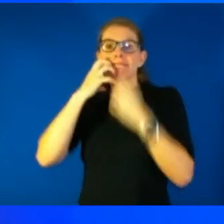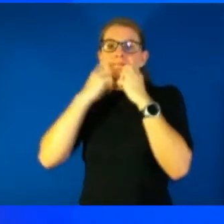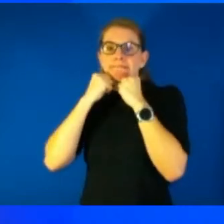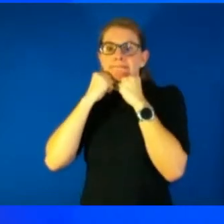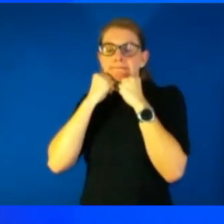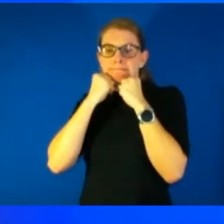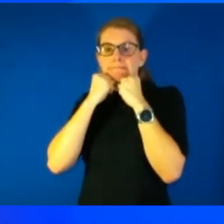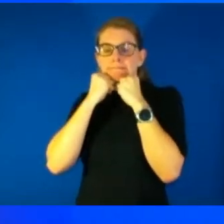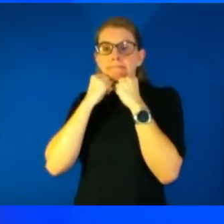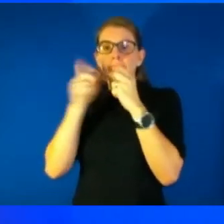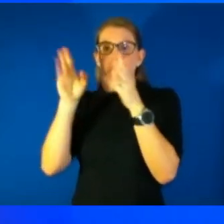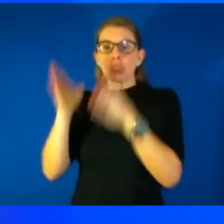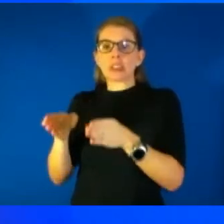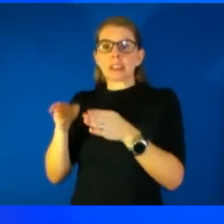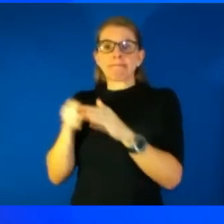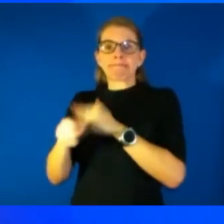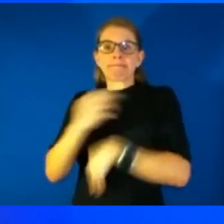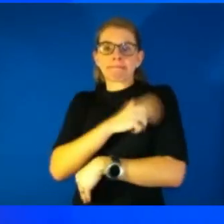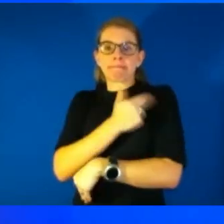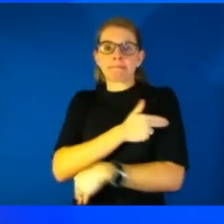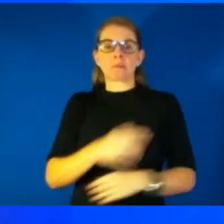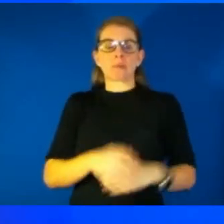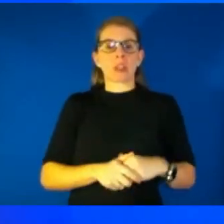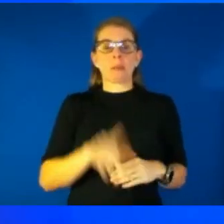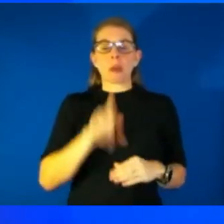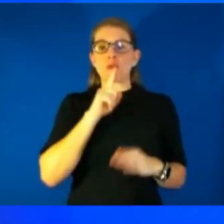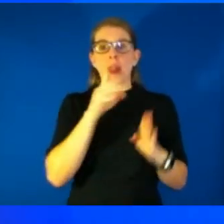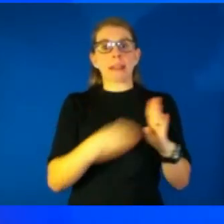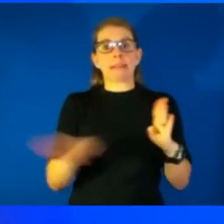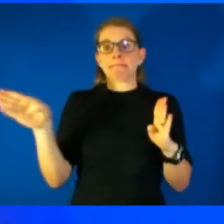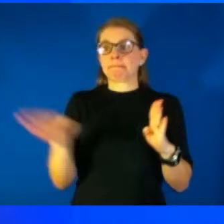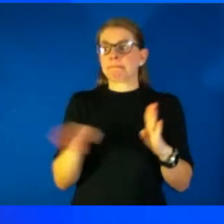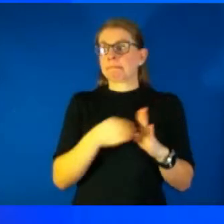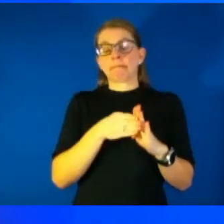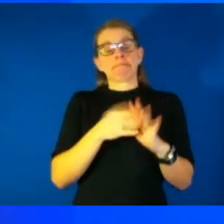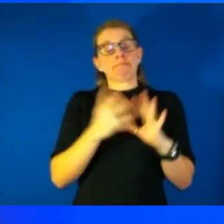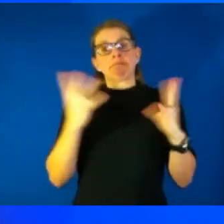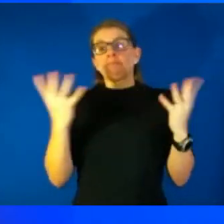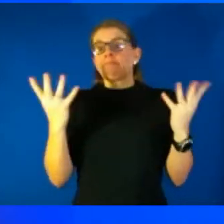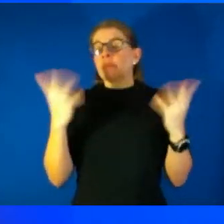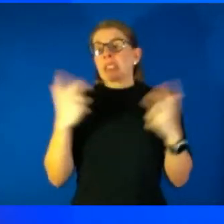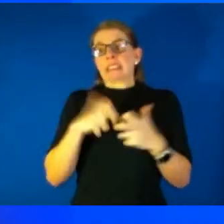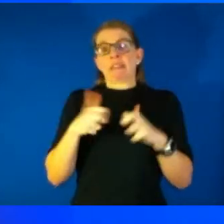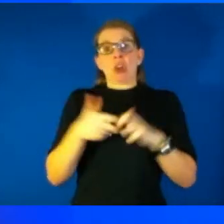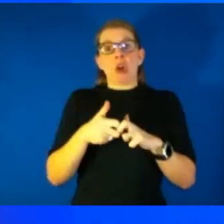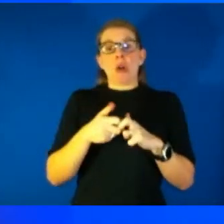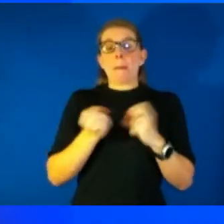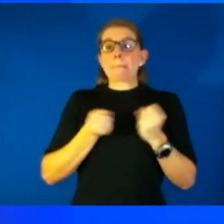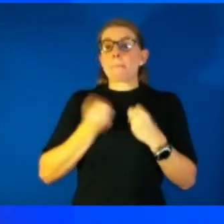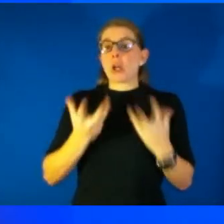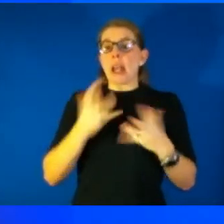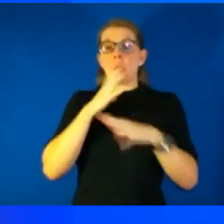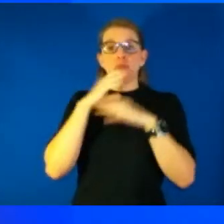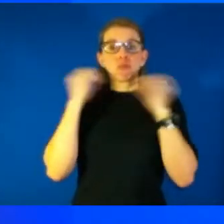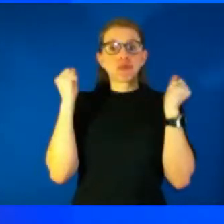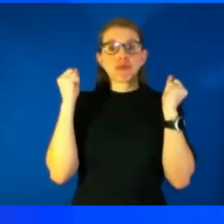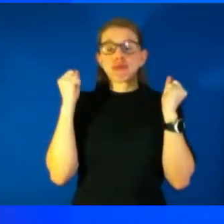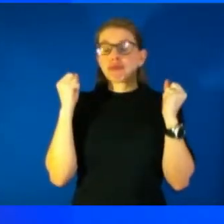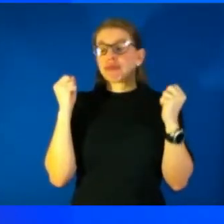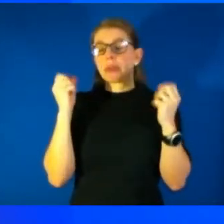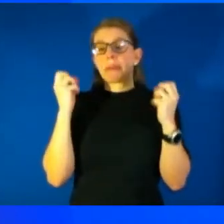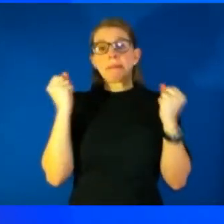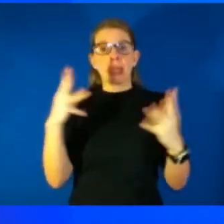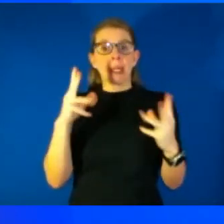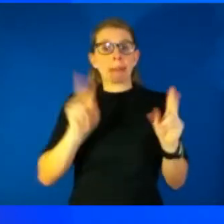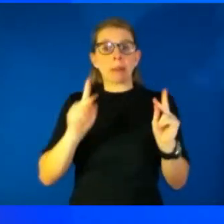So I think across the board, it's a little difficult right now. I think burnout is across the board. And kind of what Dana said, I